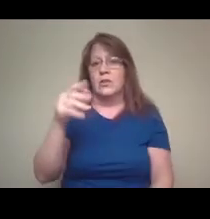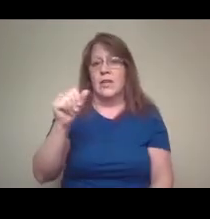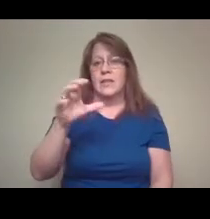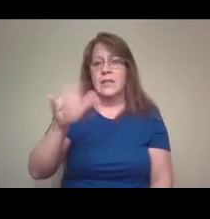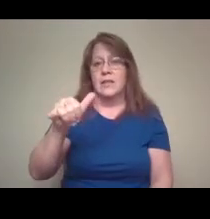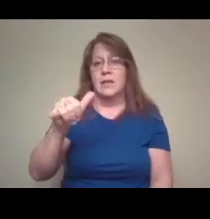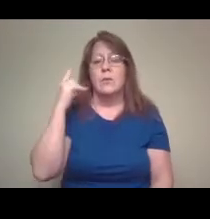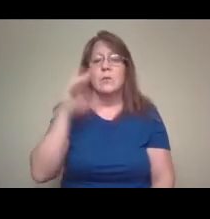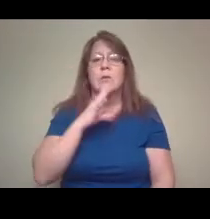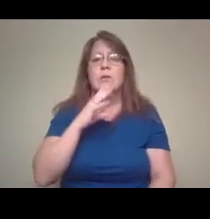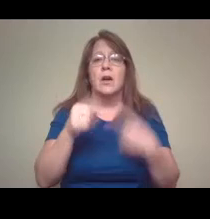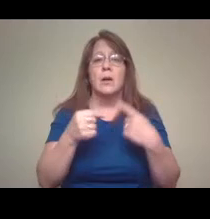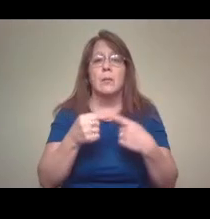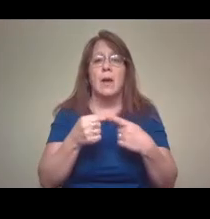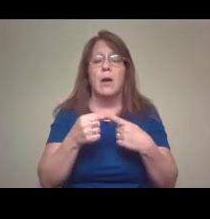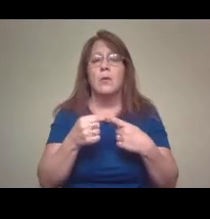slide.